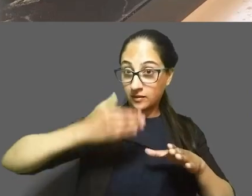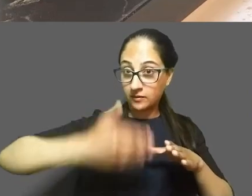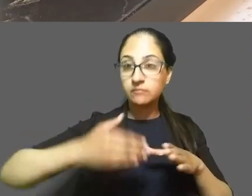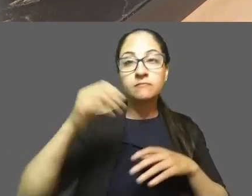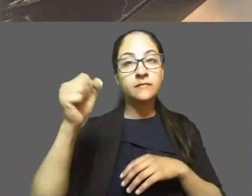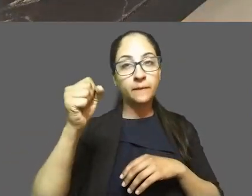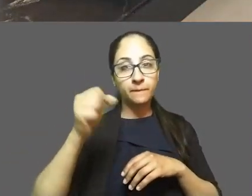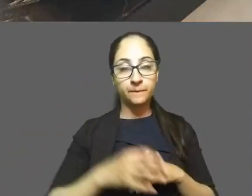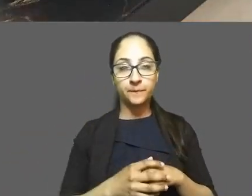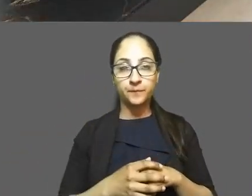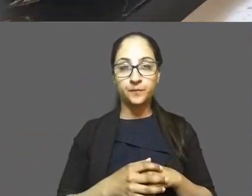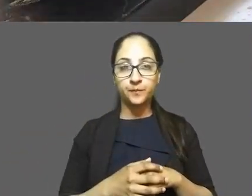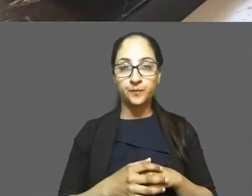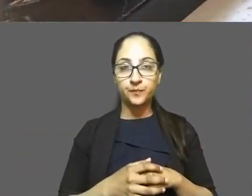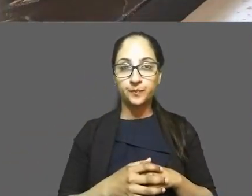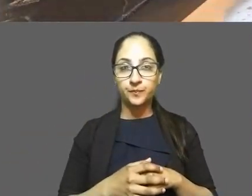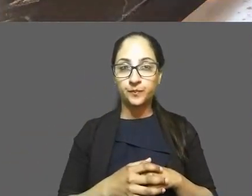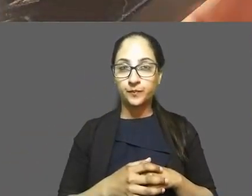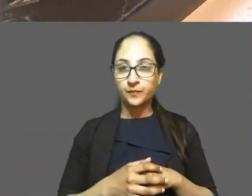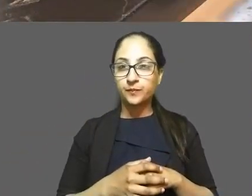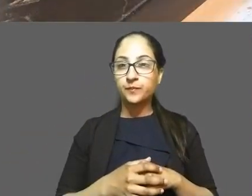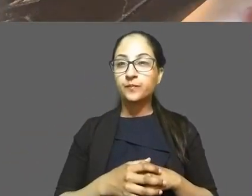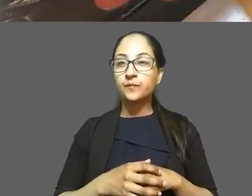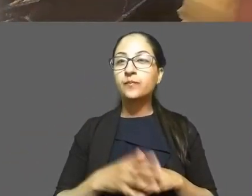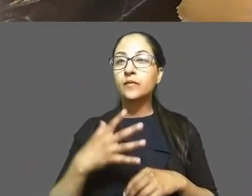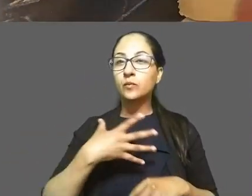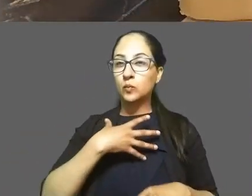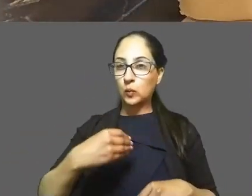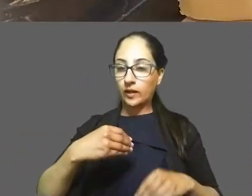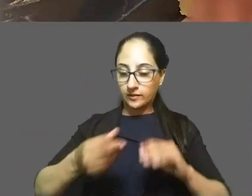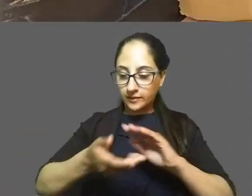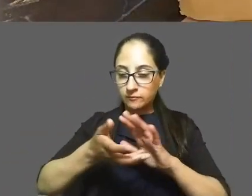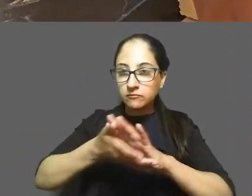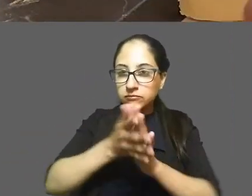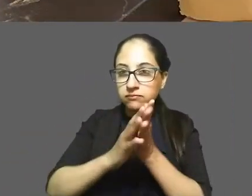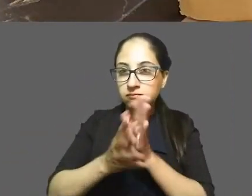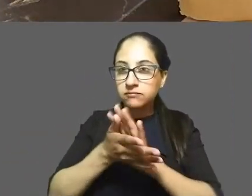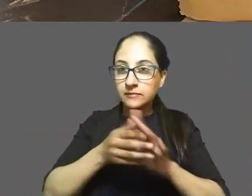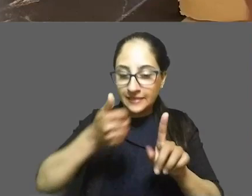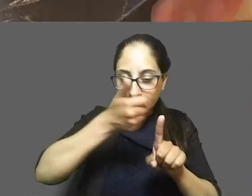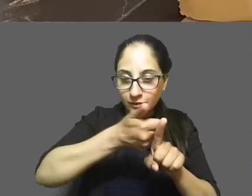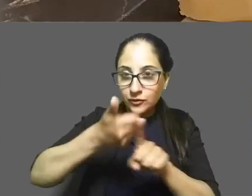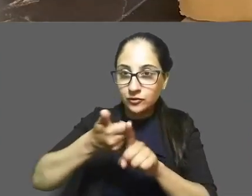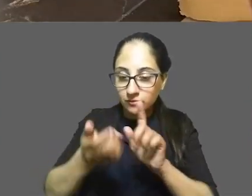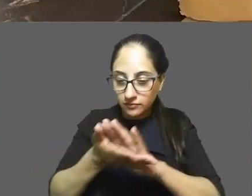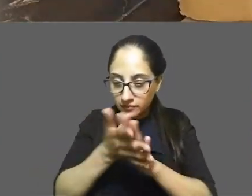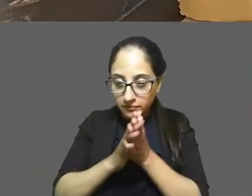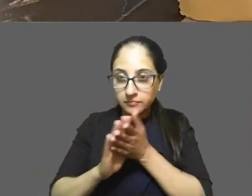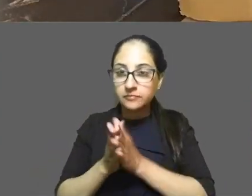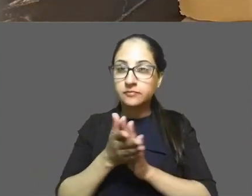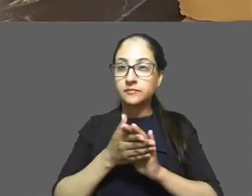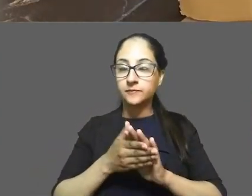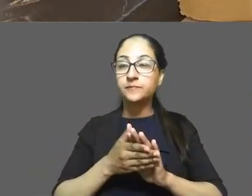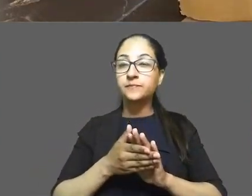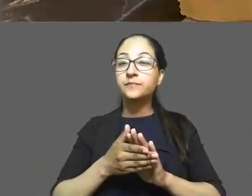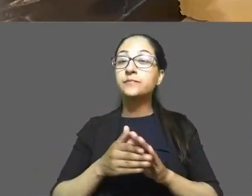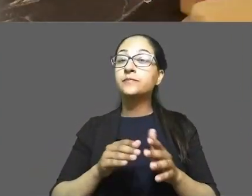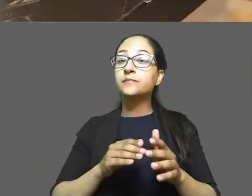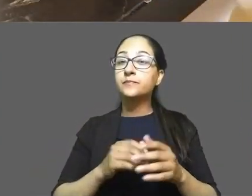Just cut it with a knife? Yeah, just cut it with a knife. And I'm going to put a little bit of flour on each of the pieces there.